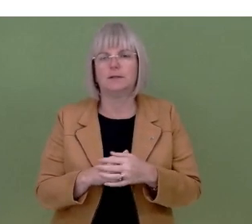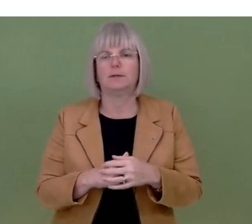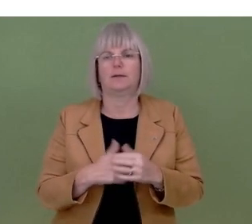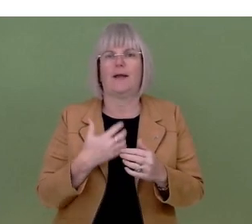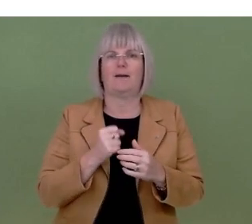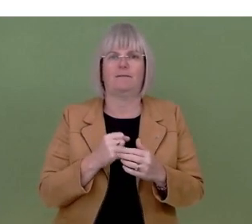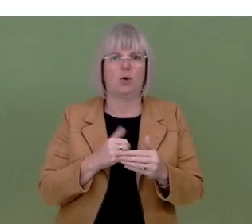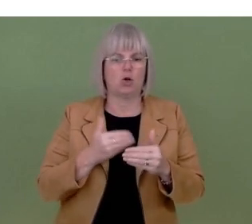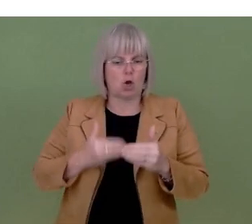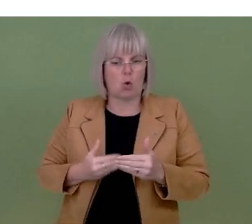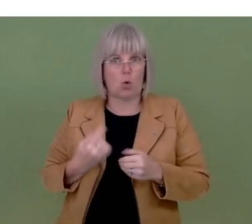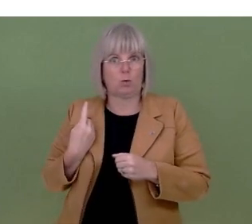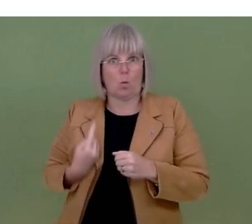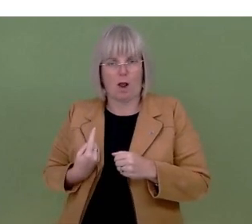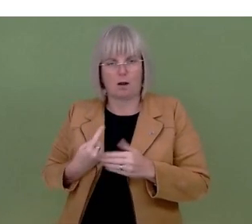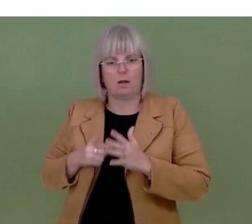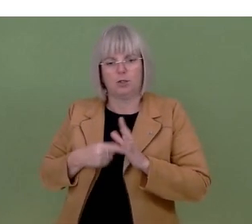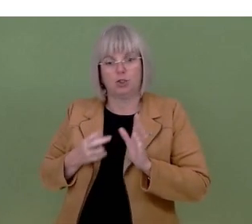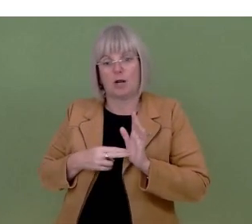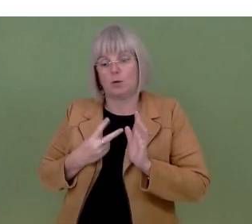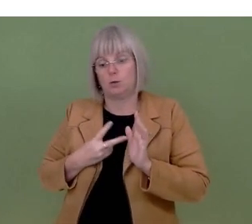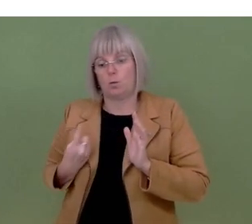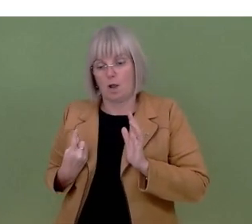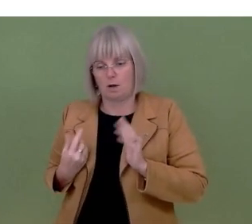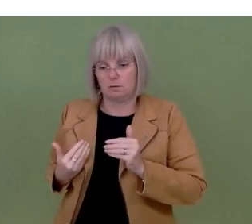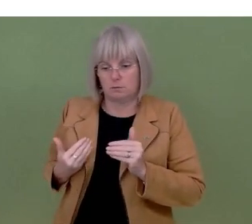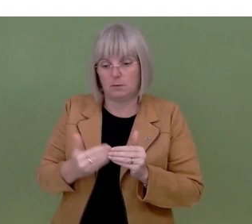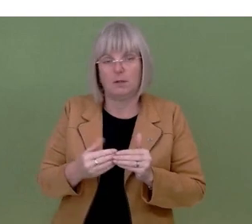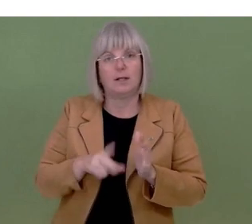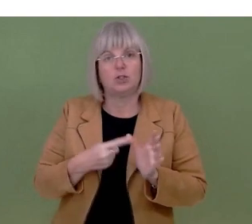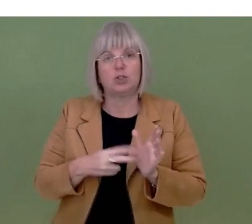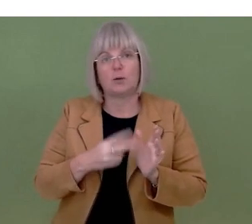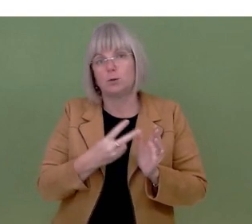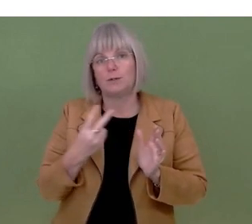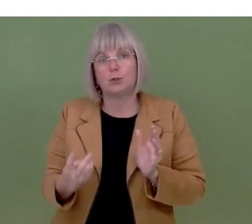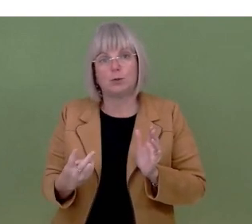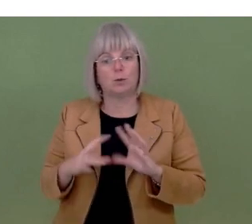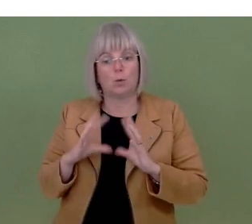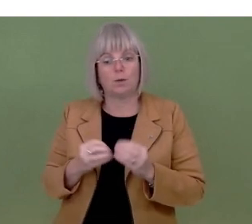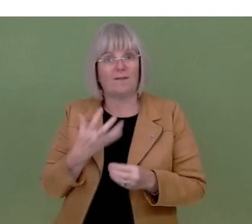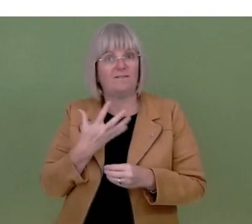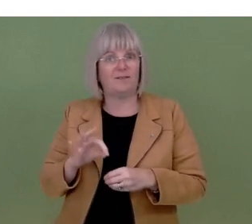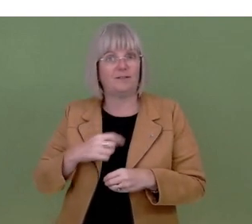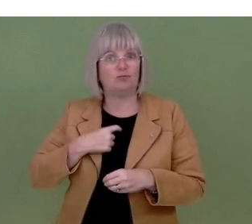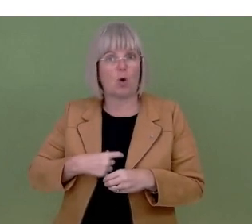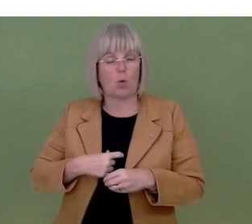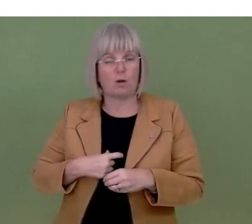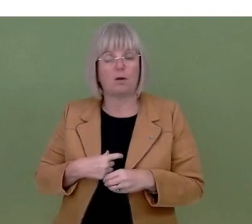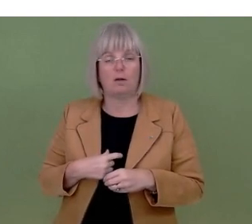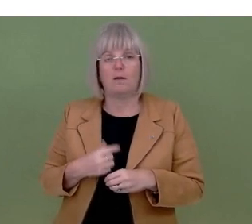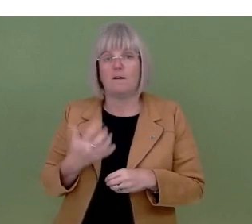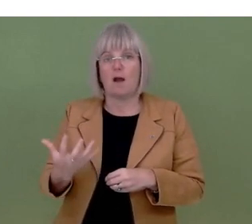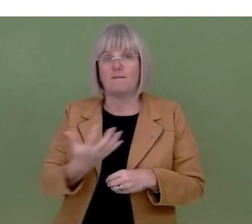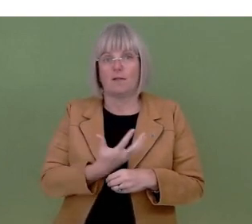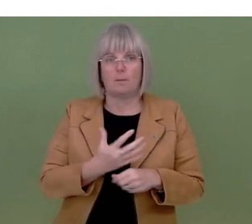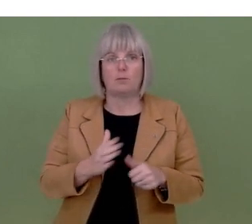January 2021 to January 2022, and we had 50 roles, 25 of which came into primary care settings. Cohort 2 are